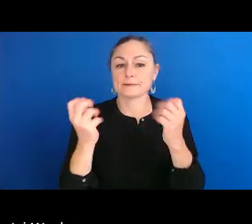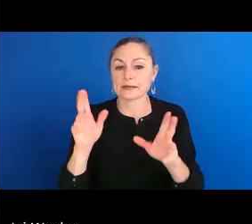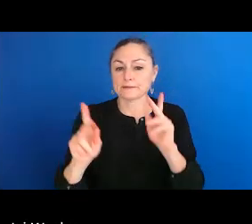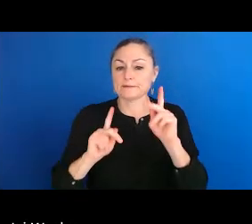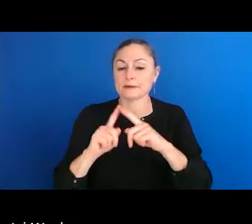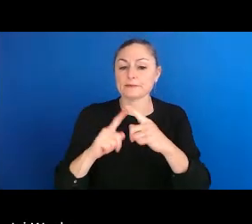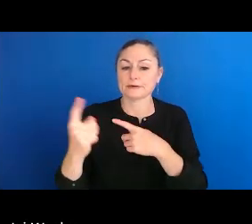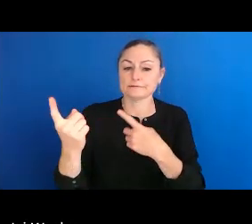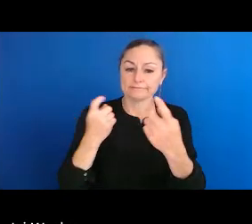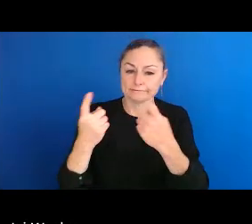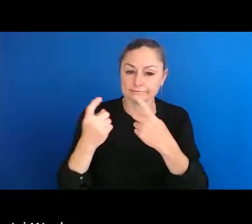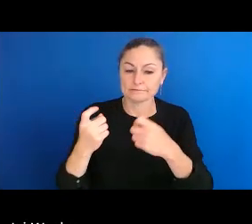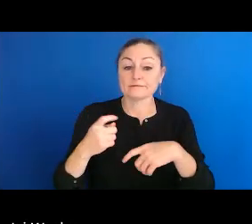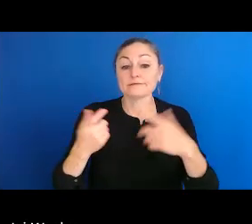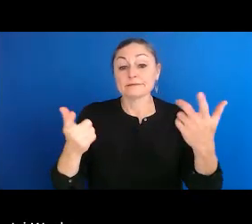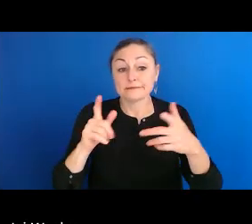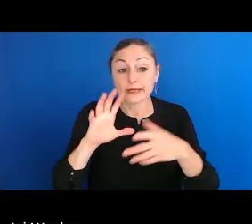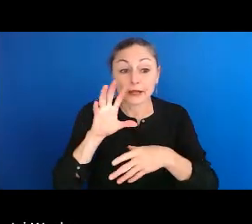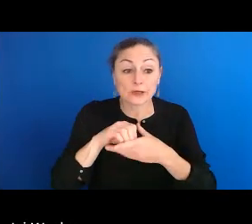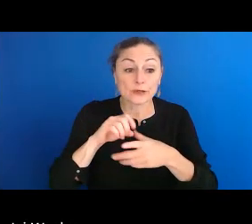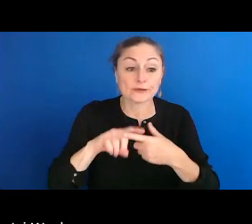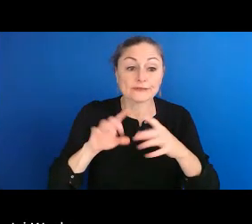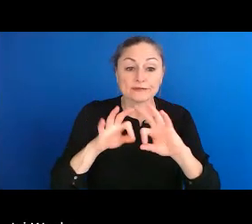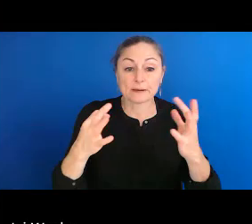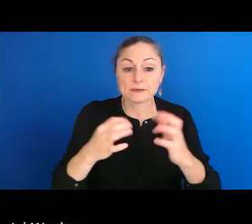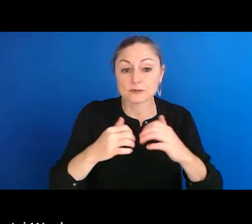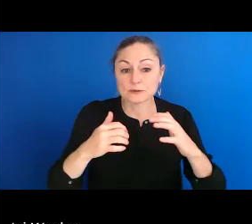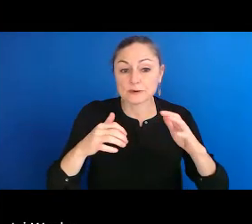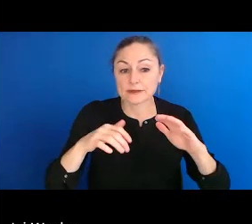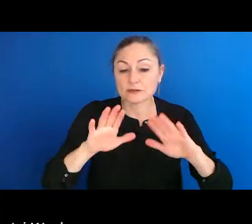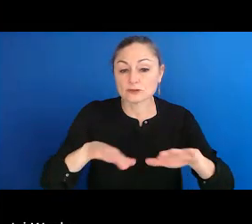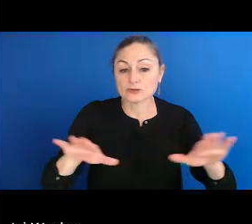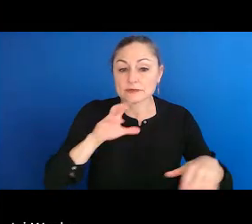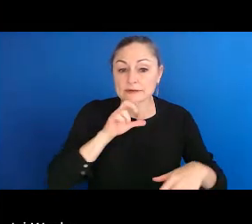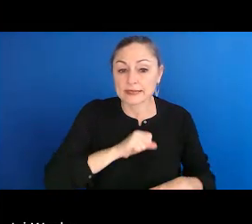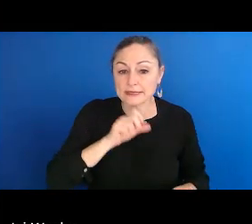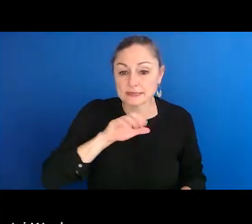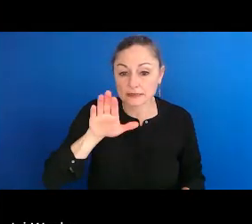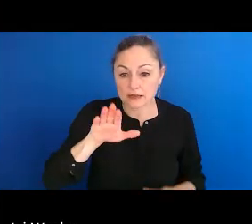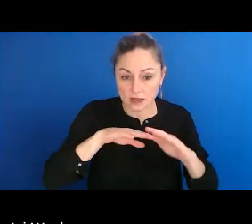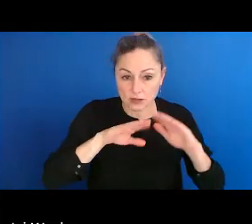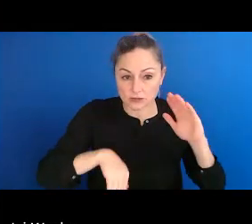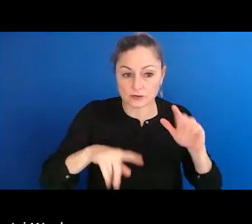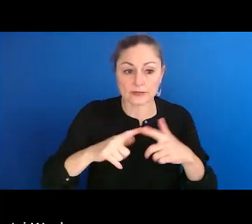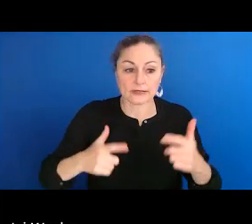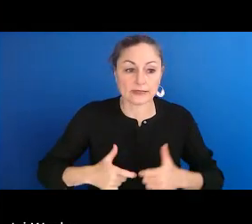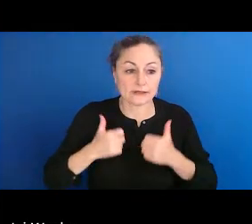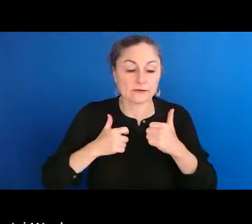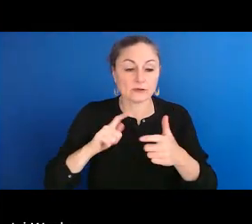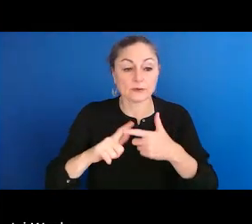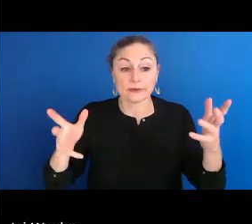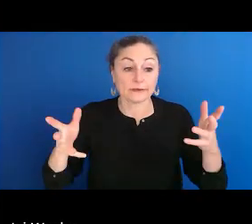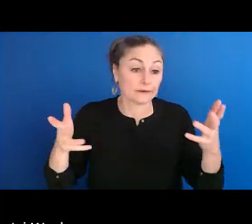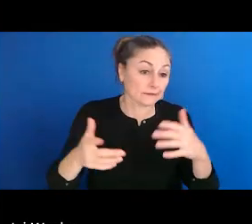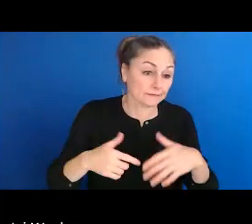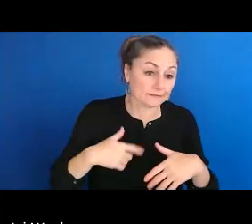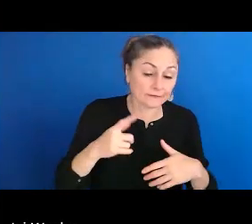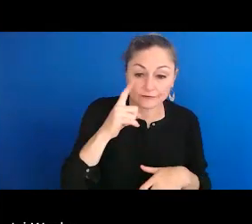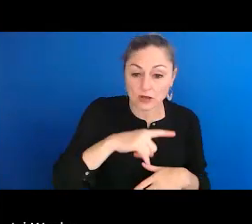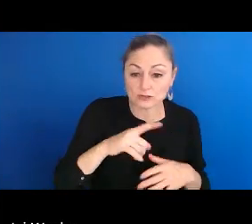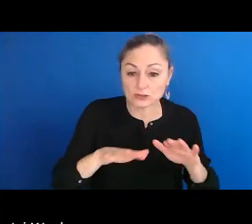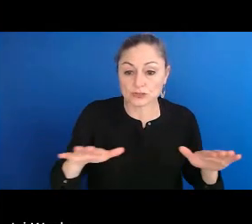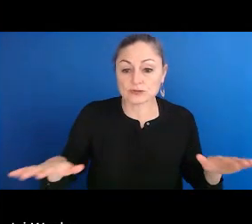with children under the age of 18 who are living with their parents or their legal custodians. That includes people who are pregnant, as